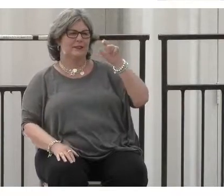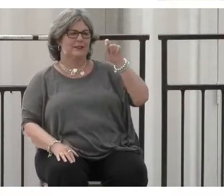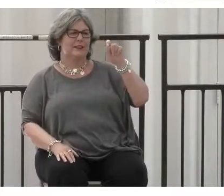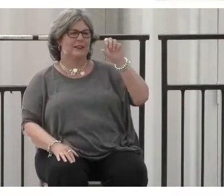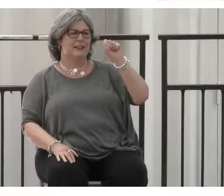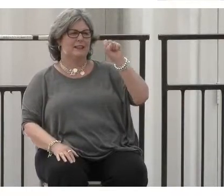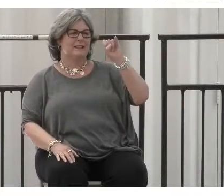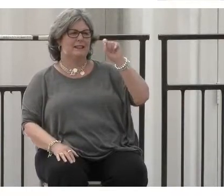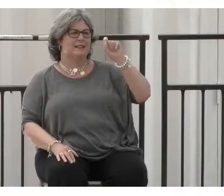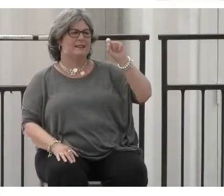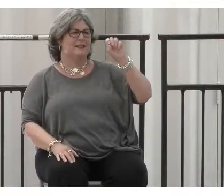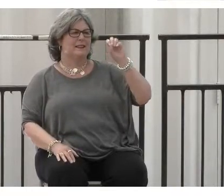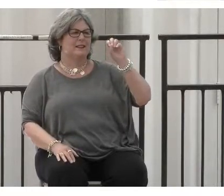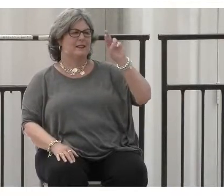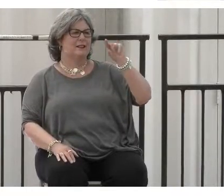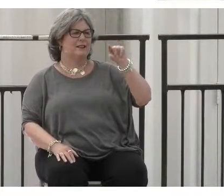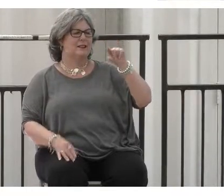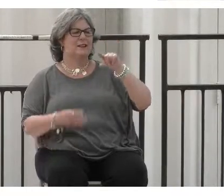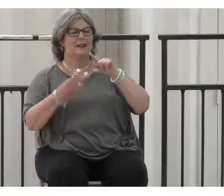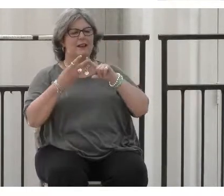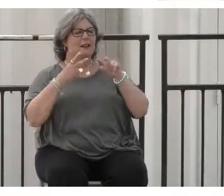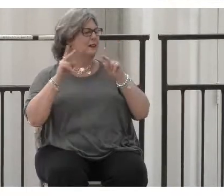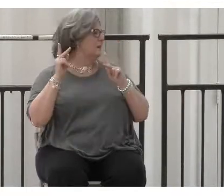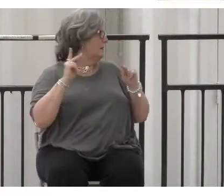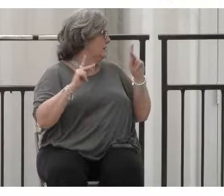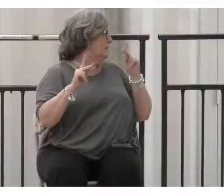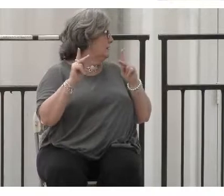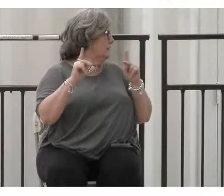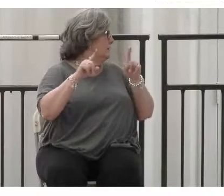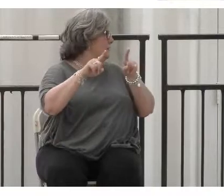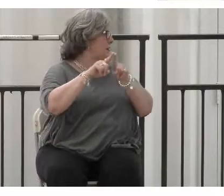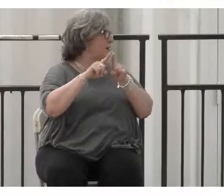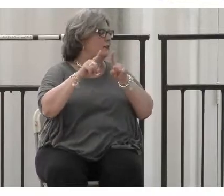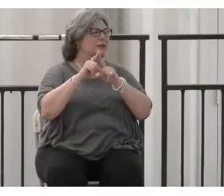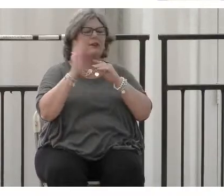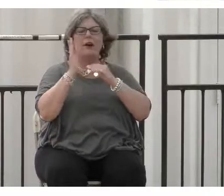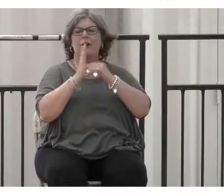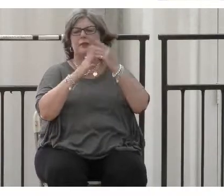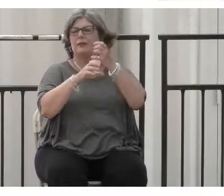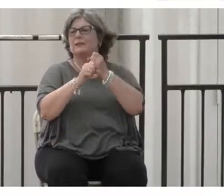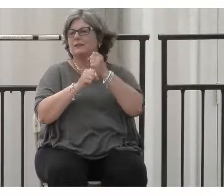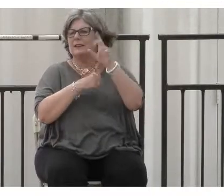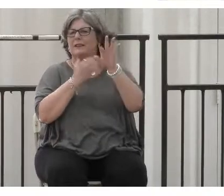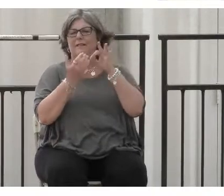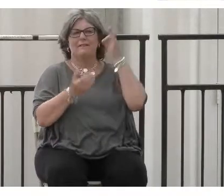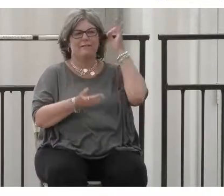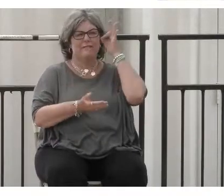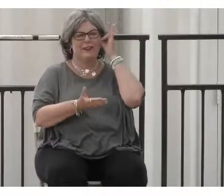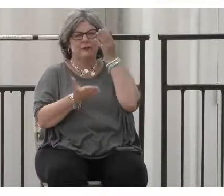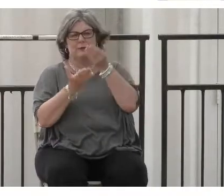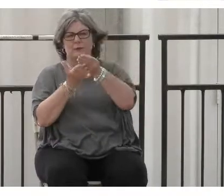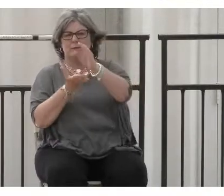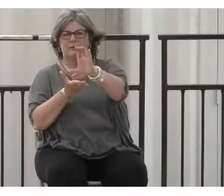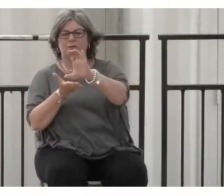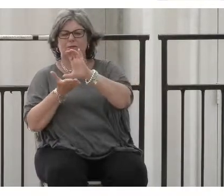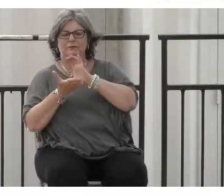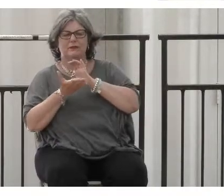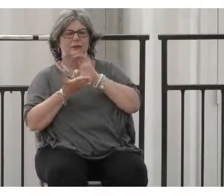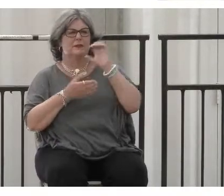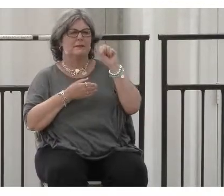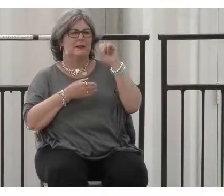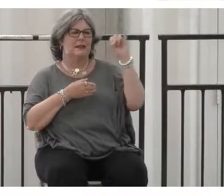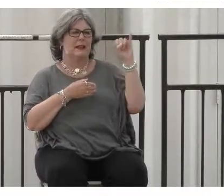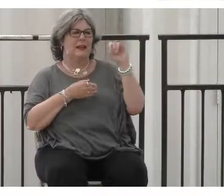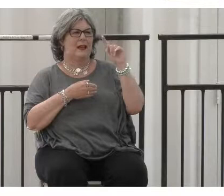festival.si.edu to join our community of contributors. We also frequently receive federal appropriated funds,